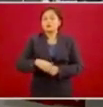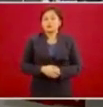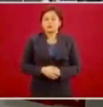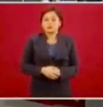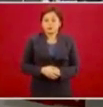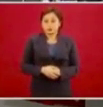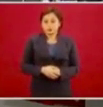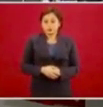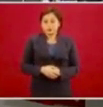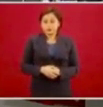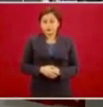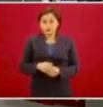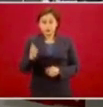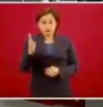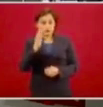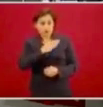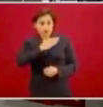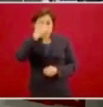weeks.